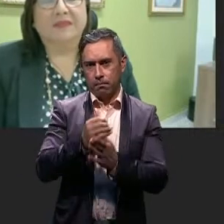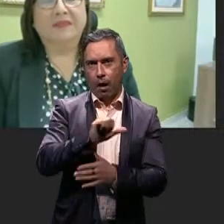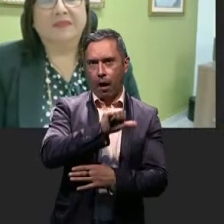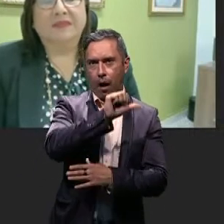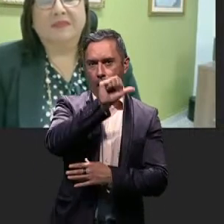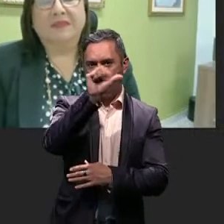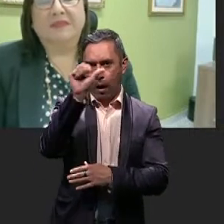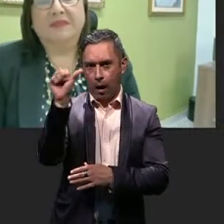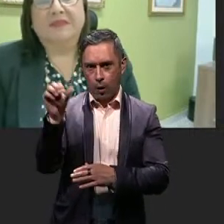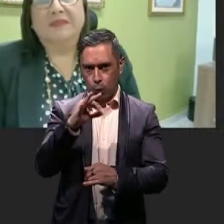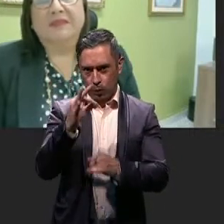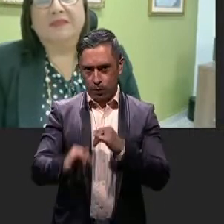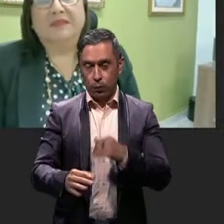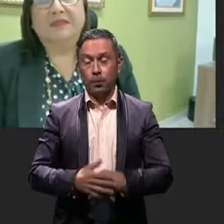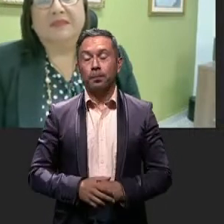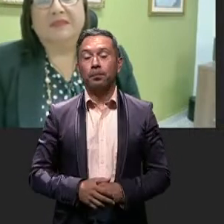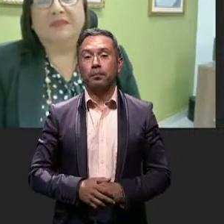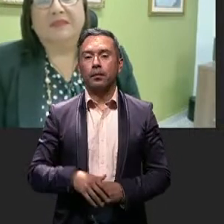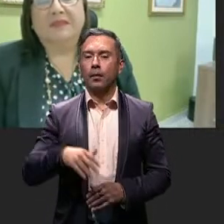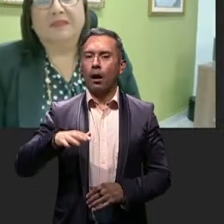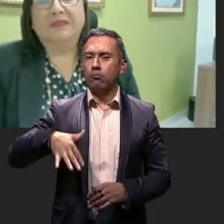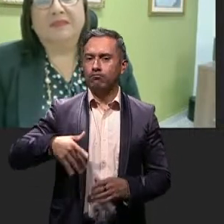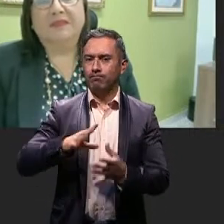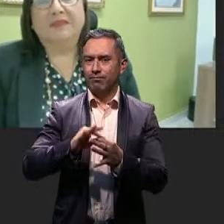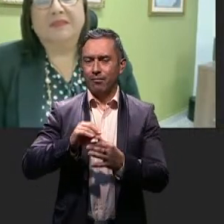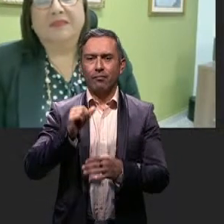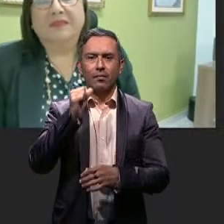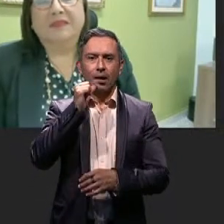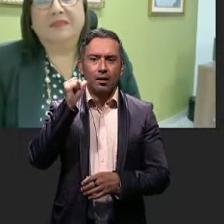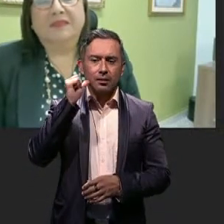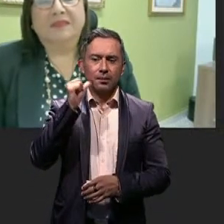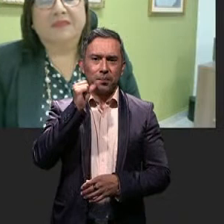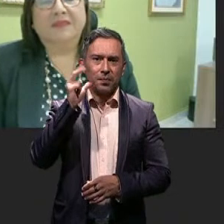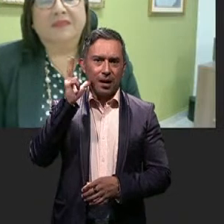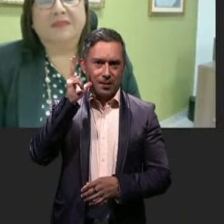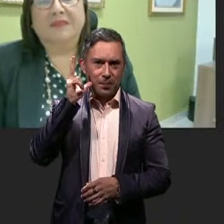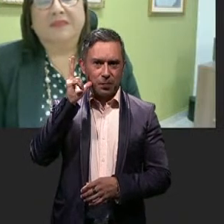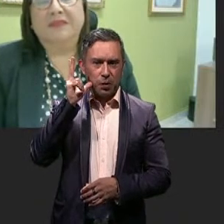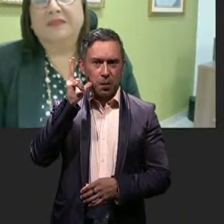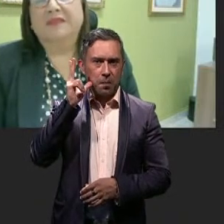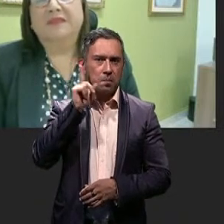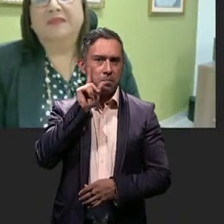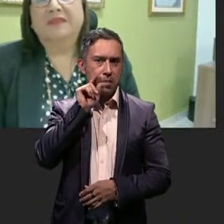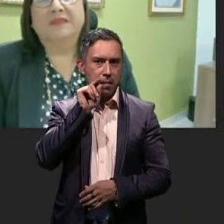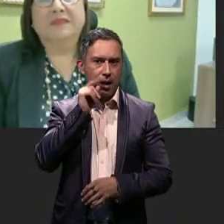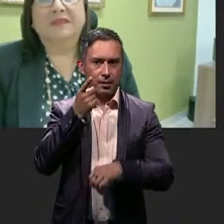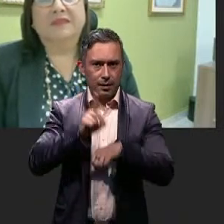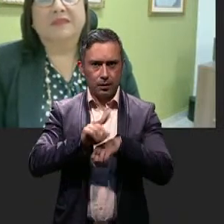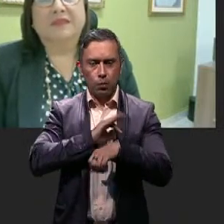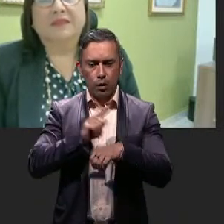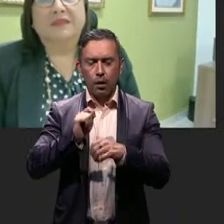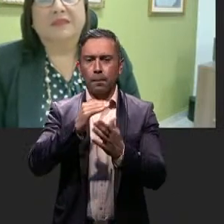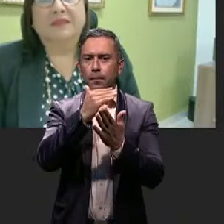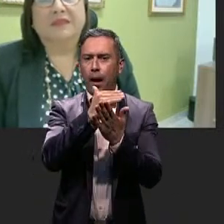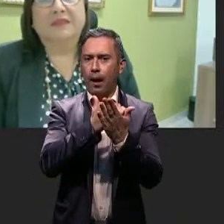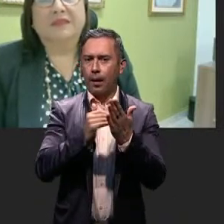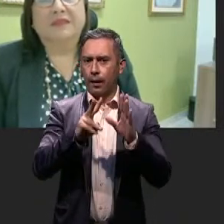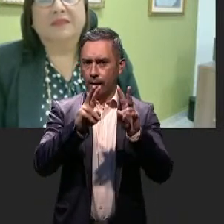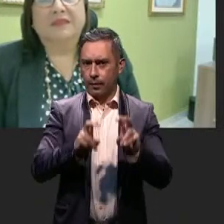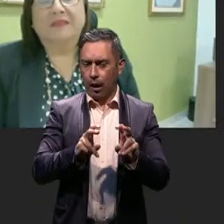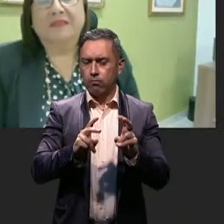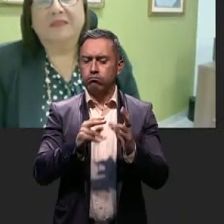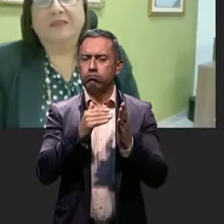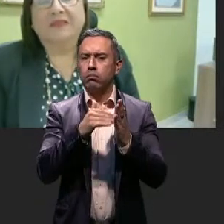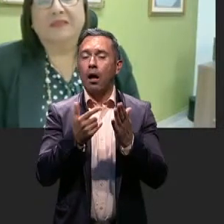last la meeting. presentación de los As otros días en I've el mentioned in desarrollo the de la agenda. presentation of other Es days un during our